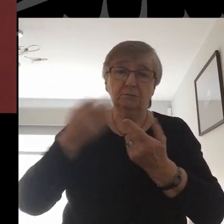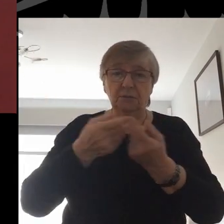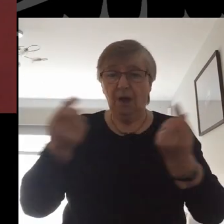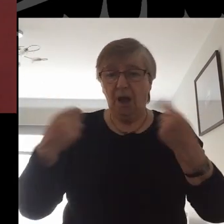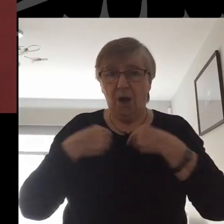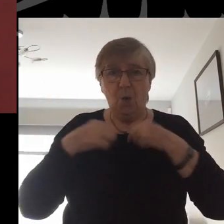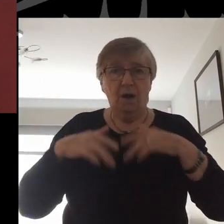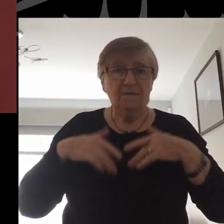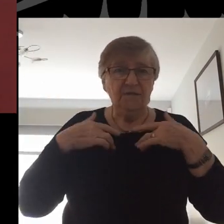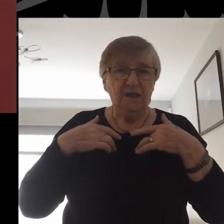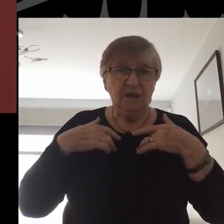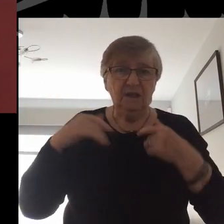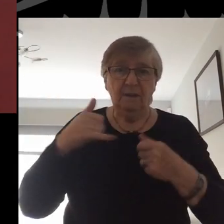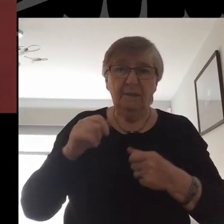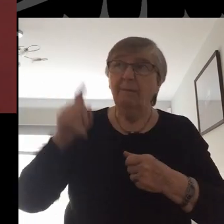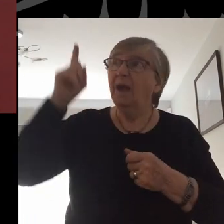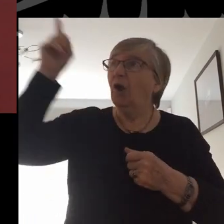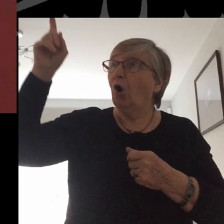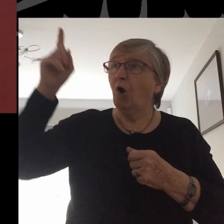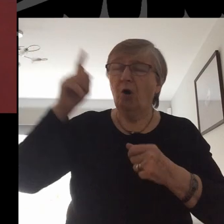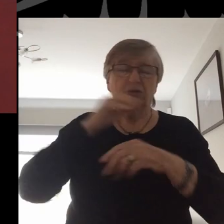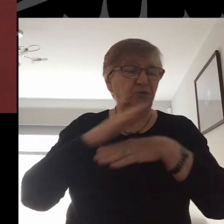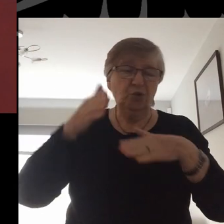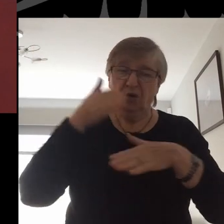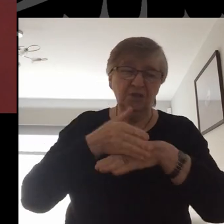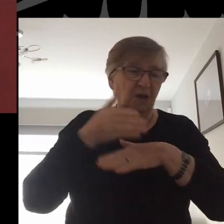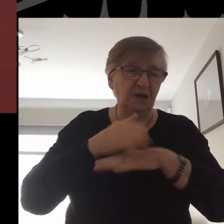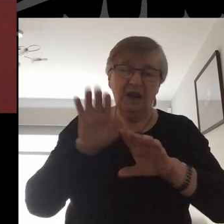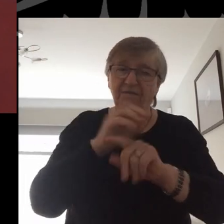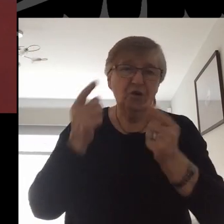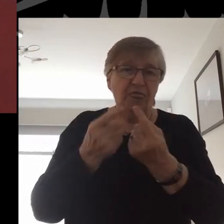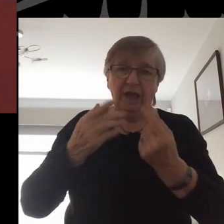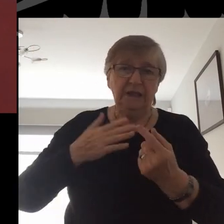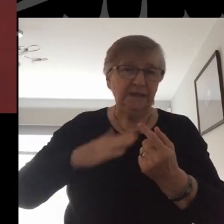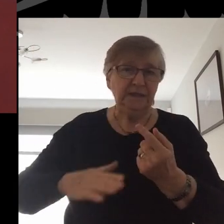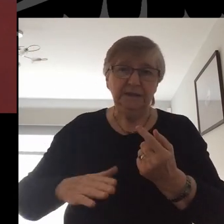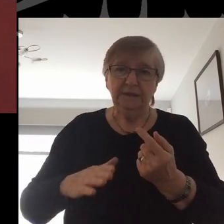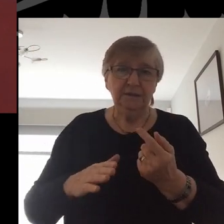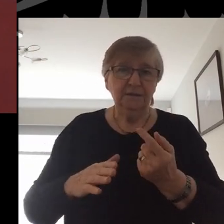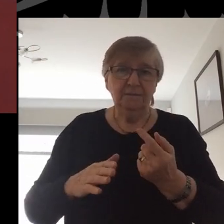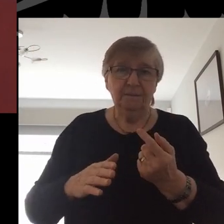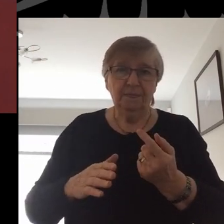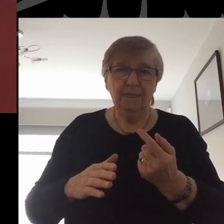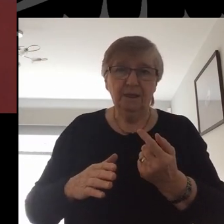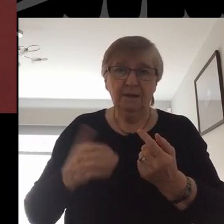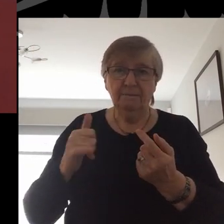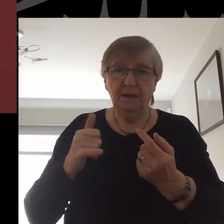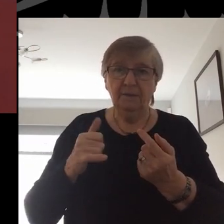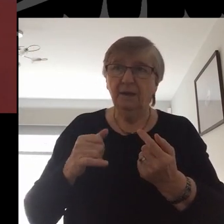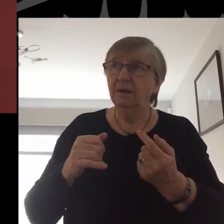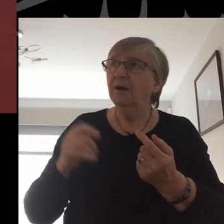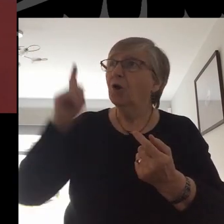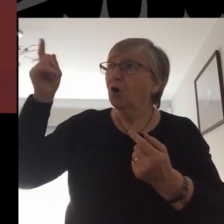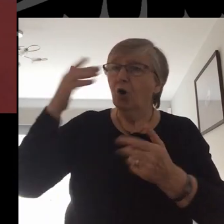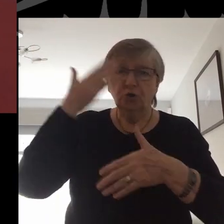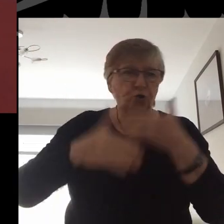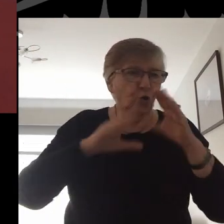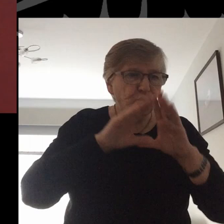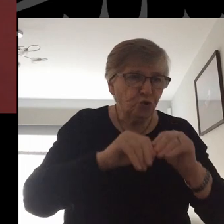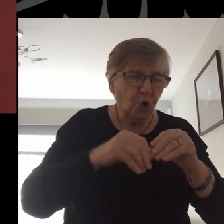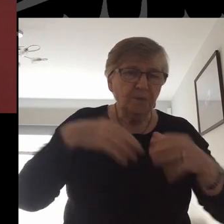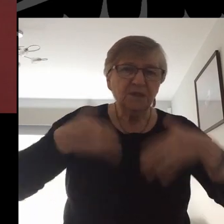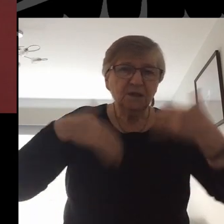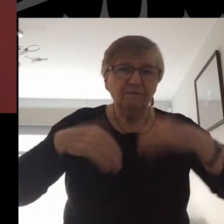that maybe God hasn't done his job properly? He hasn't stopped suffering. He hasn't prevented